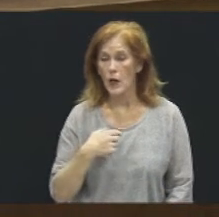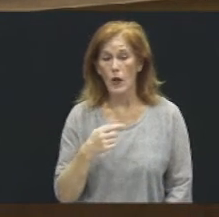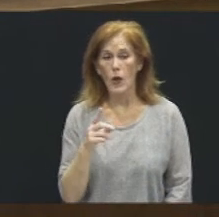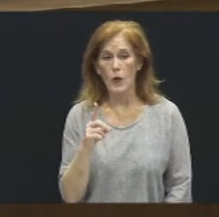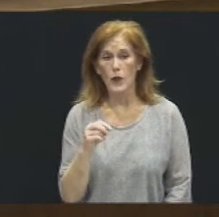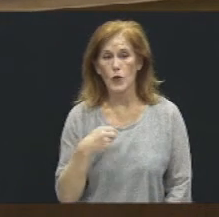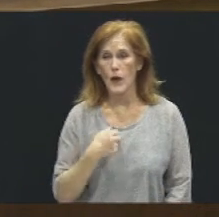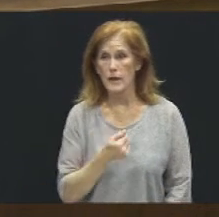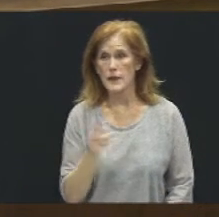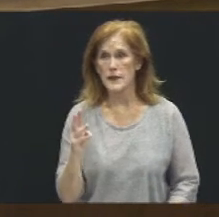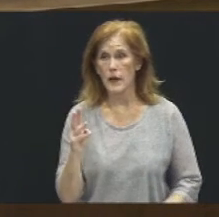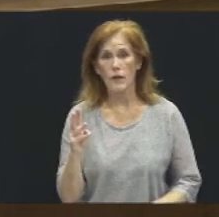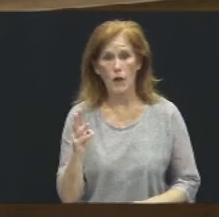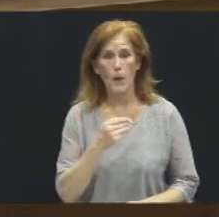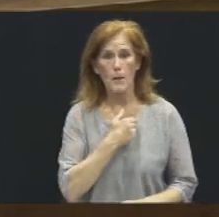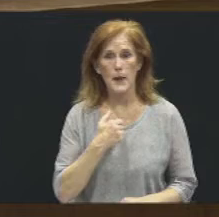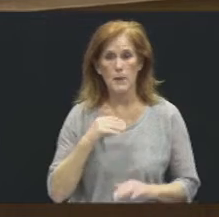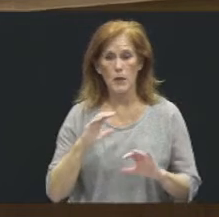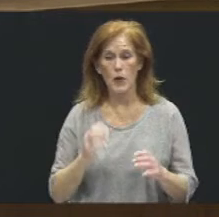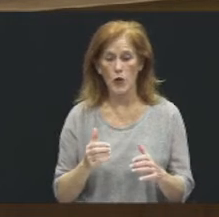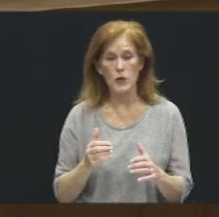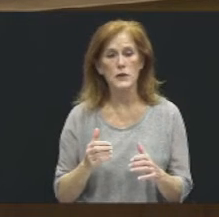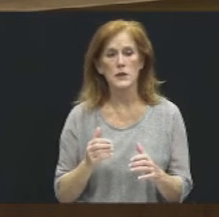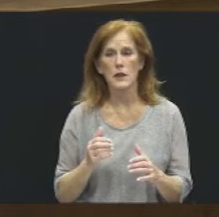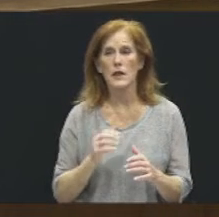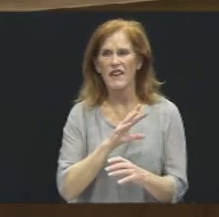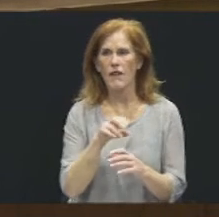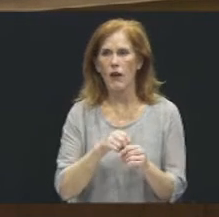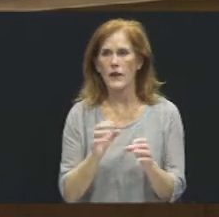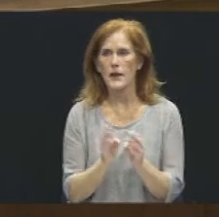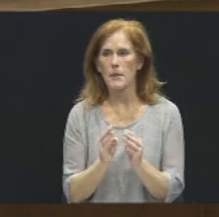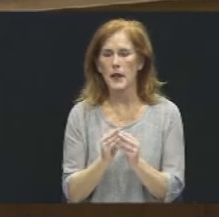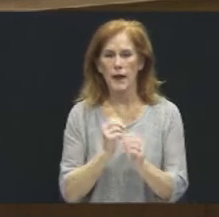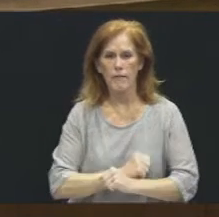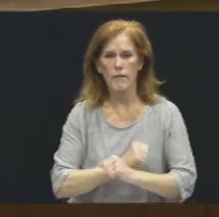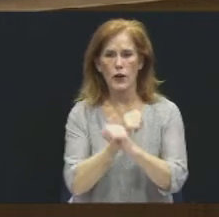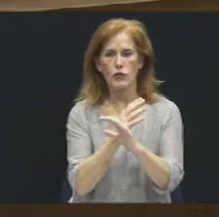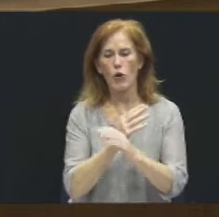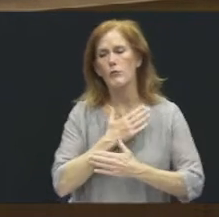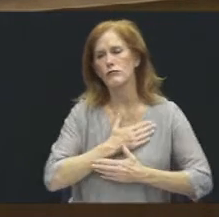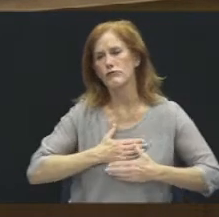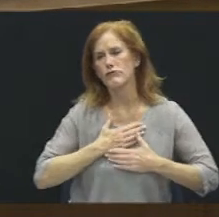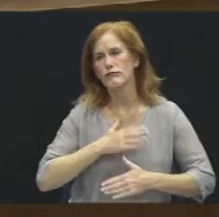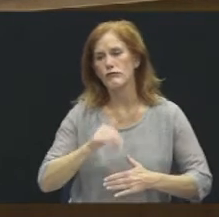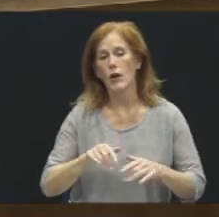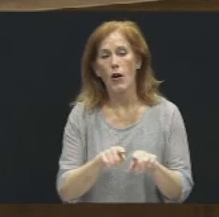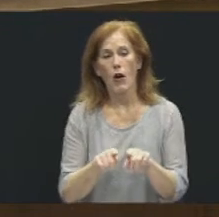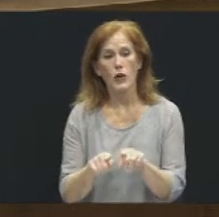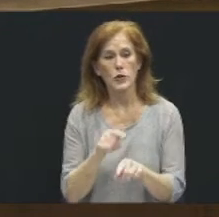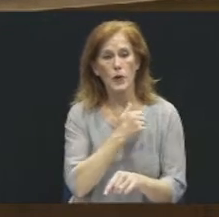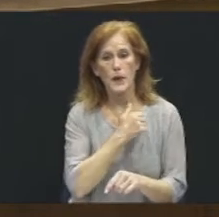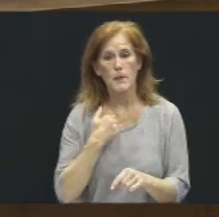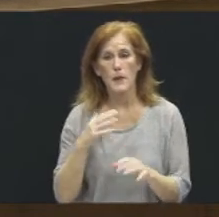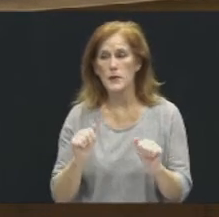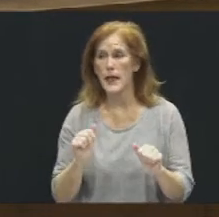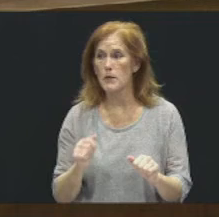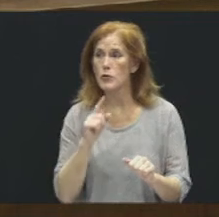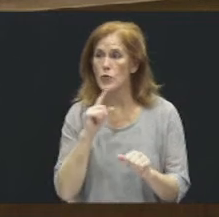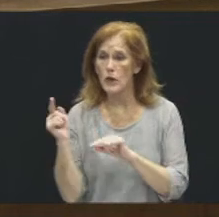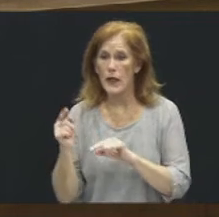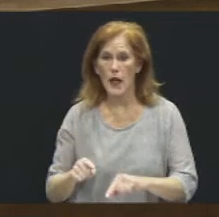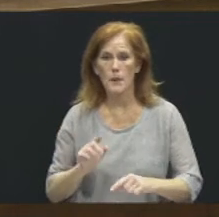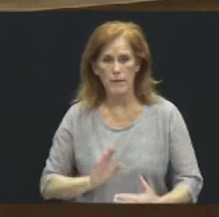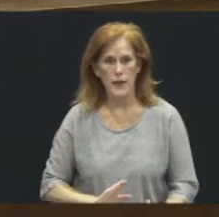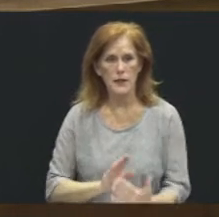on who are virtually attending. I appreciate that. I appreciate also the members who were able to make it here in